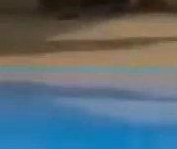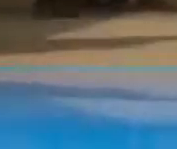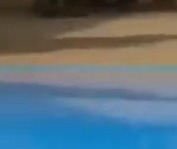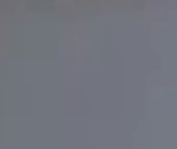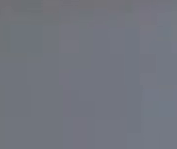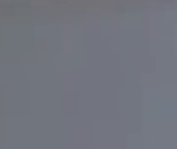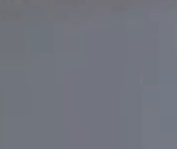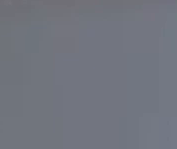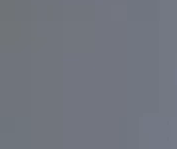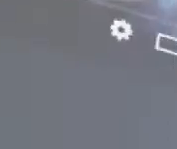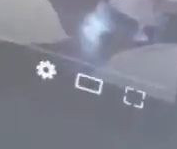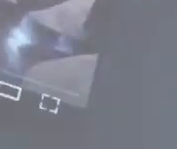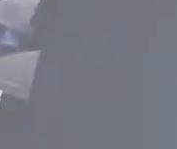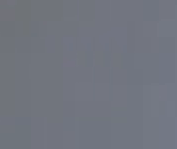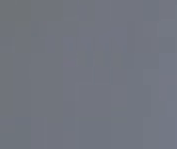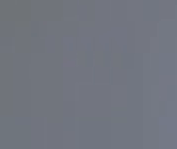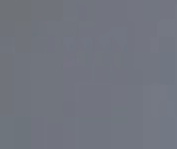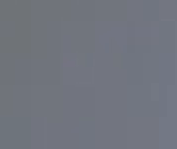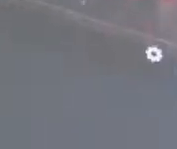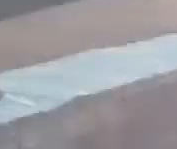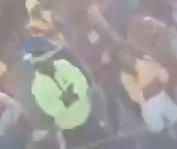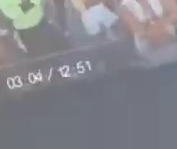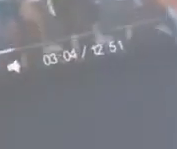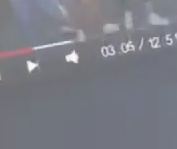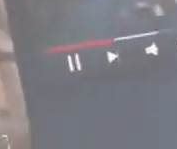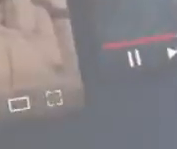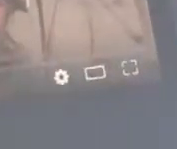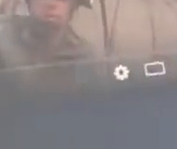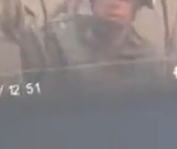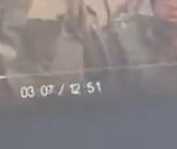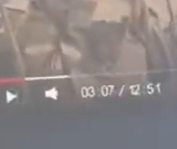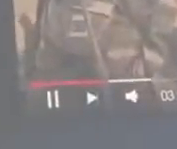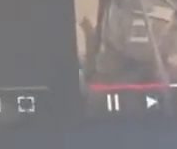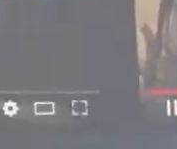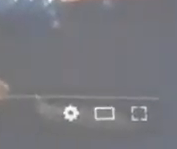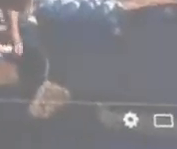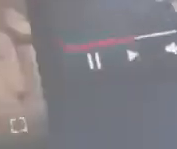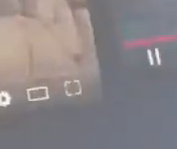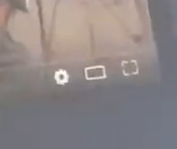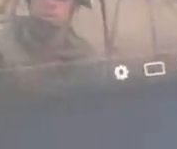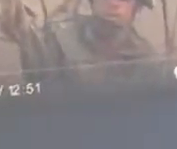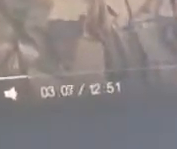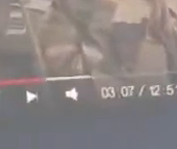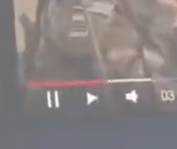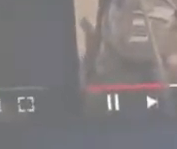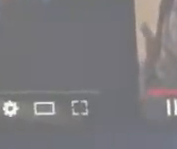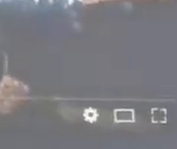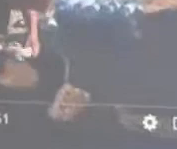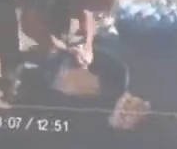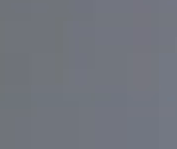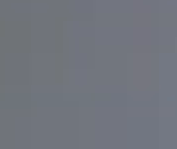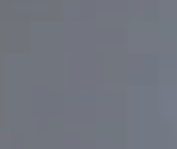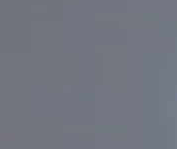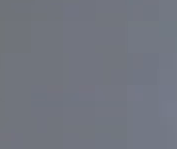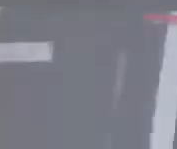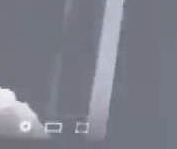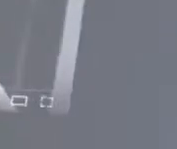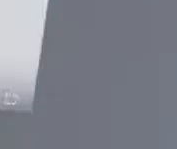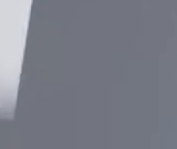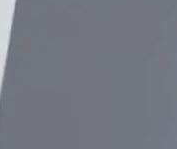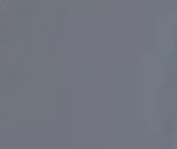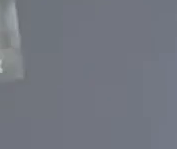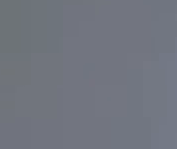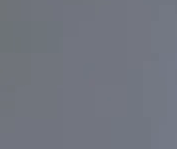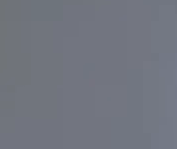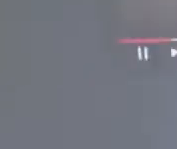Watch Gambian channels such as GRTS, QTV, Star TV, Paradise TV and MTA with one decoder all for free. That's not